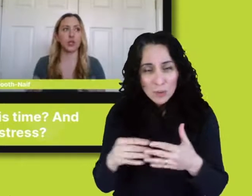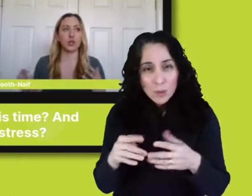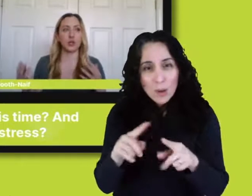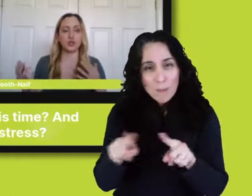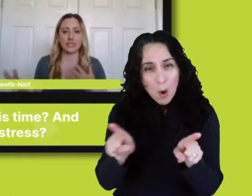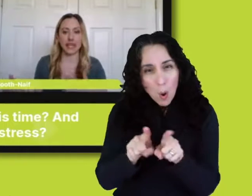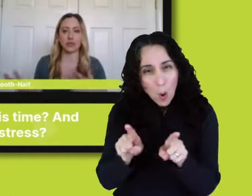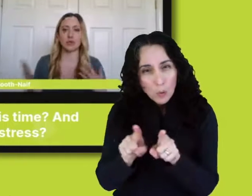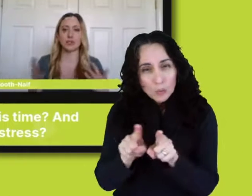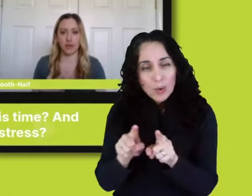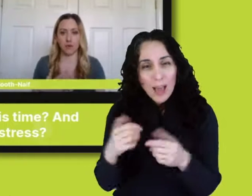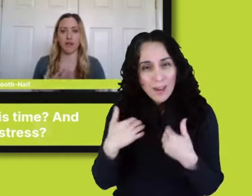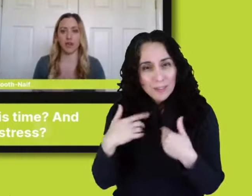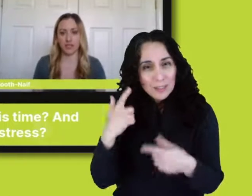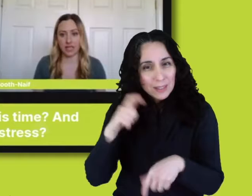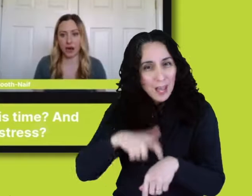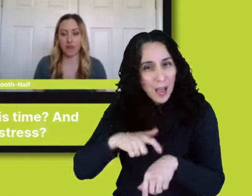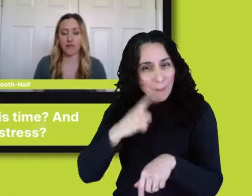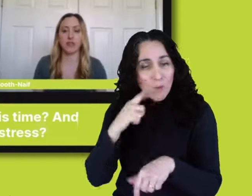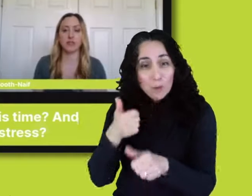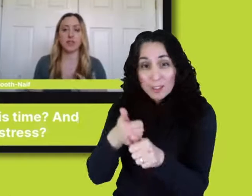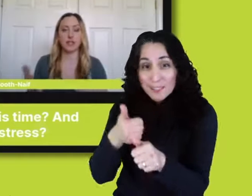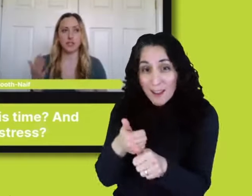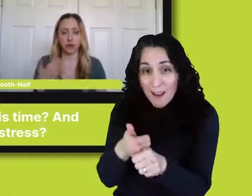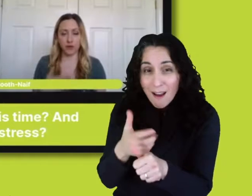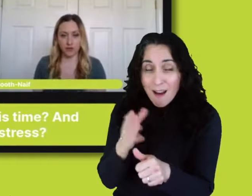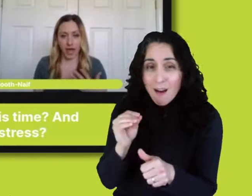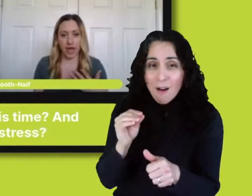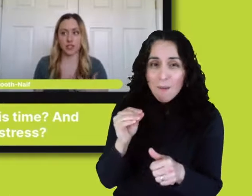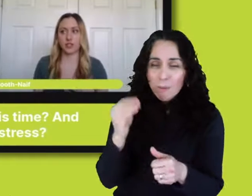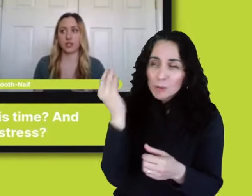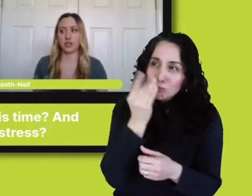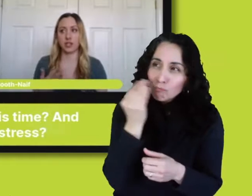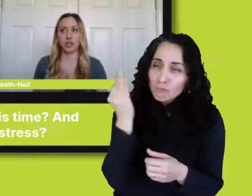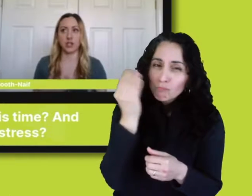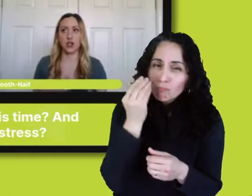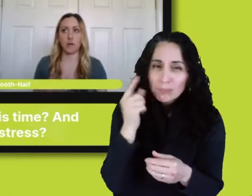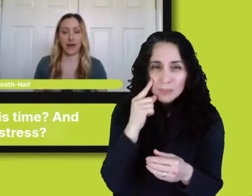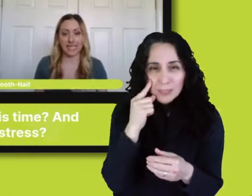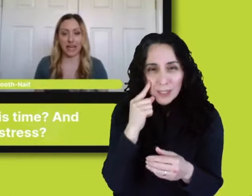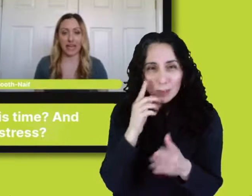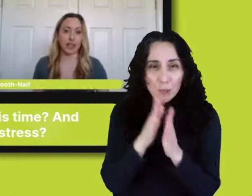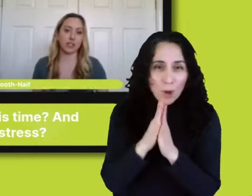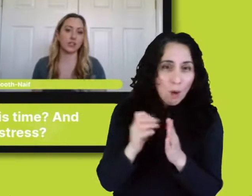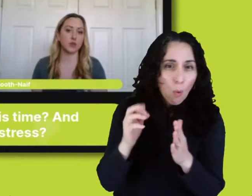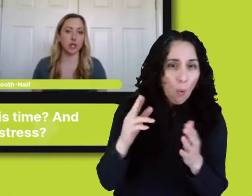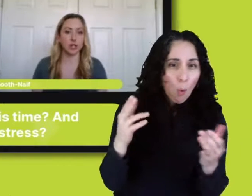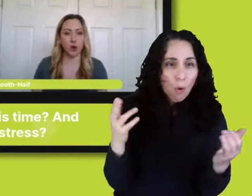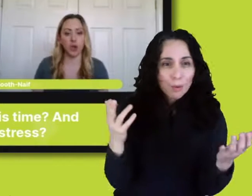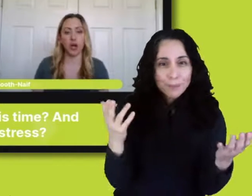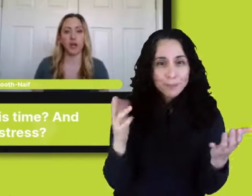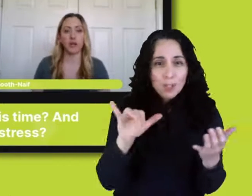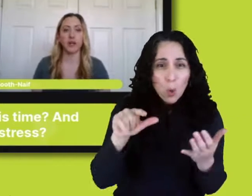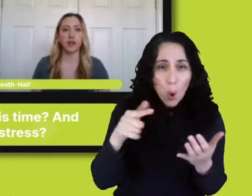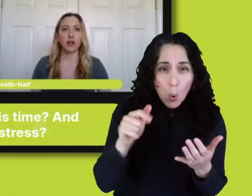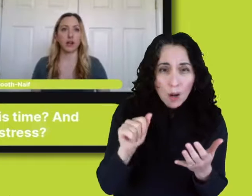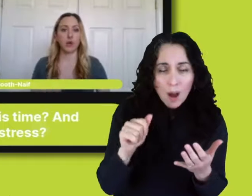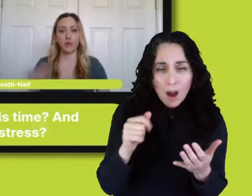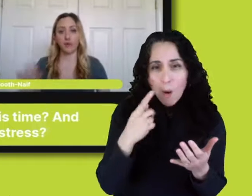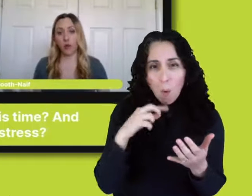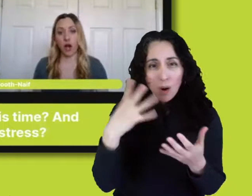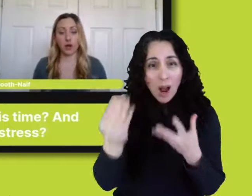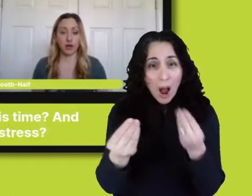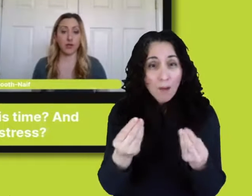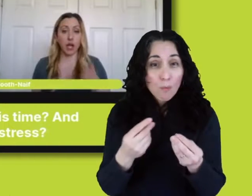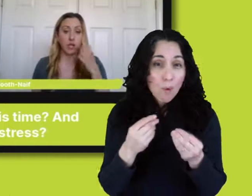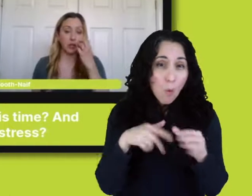but also, schedule time in for yourself and to reflect or to start, meditating or doing yoga or